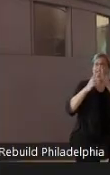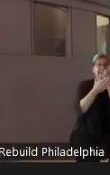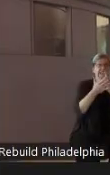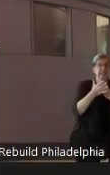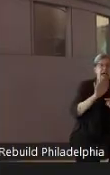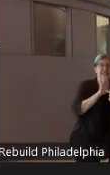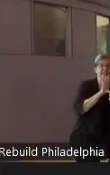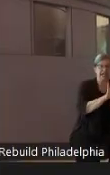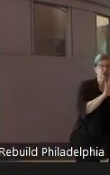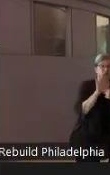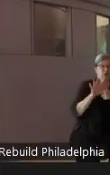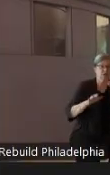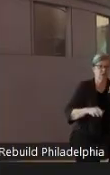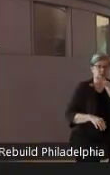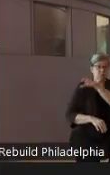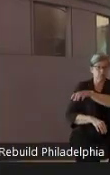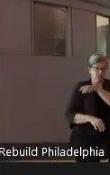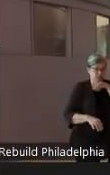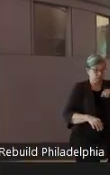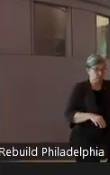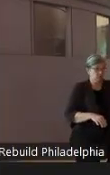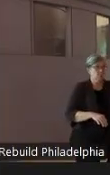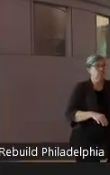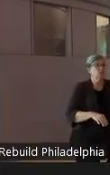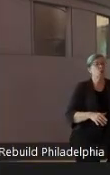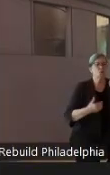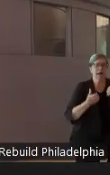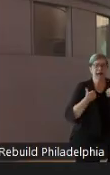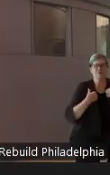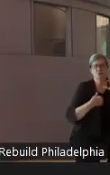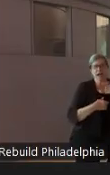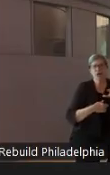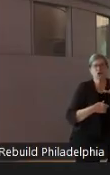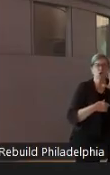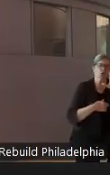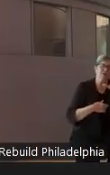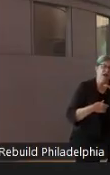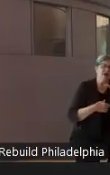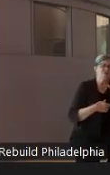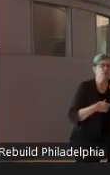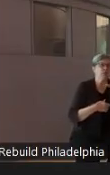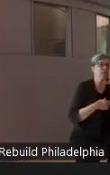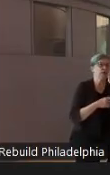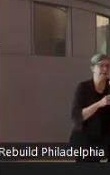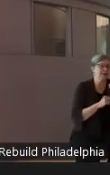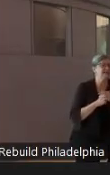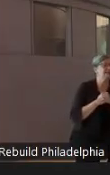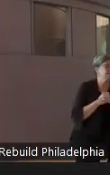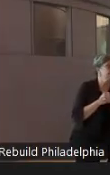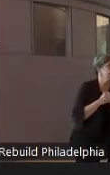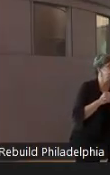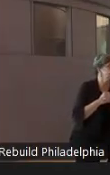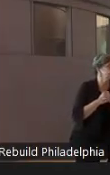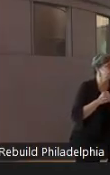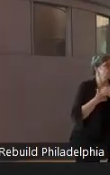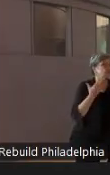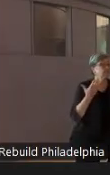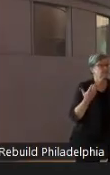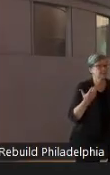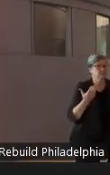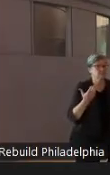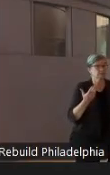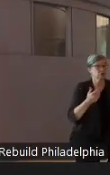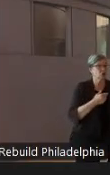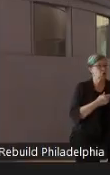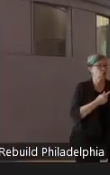stations, which we're going to have around 25 to 30 minutes with. All right. So I'm going